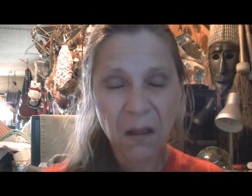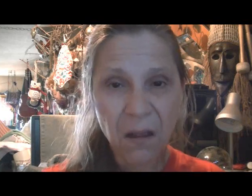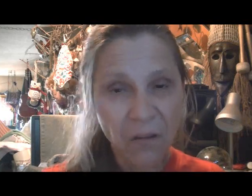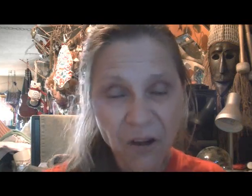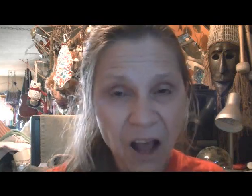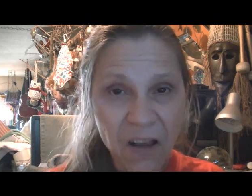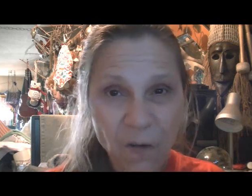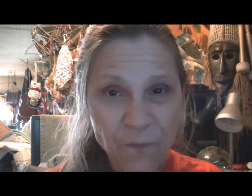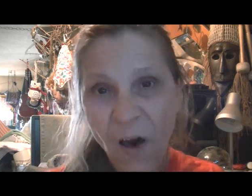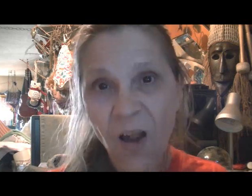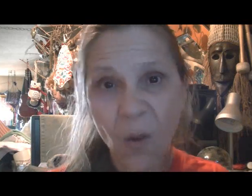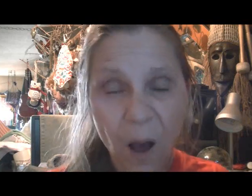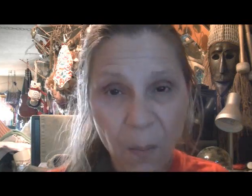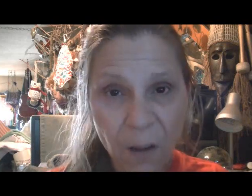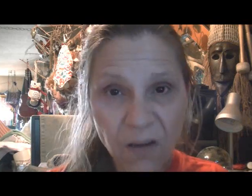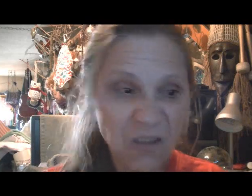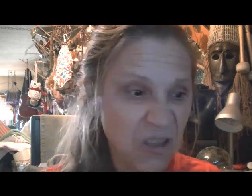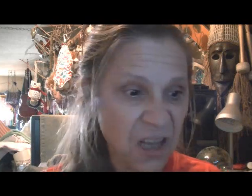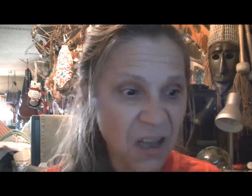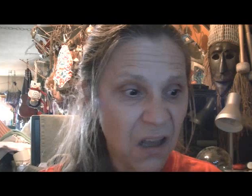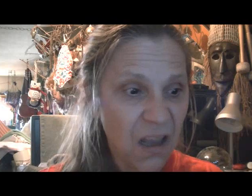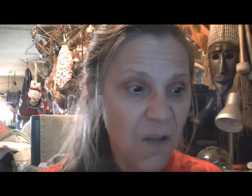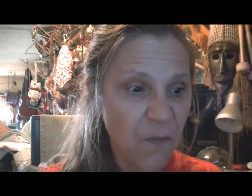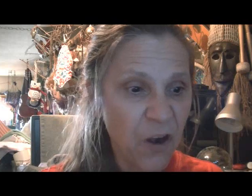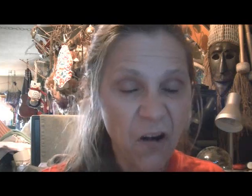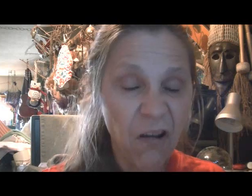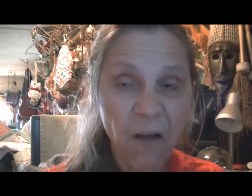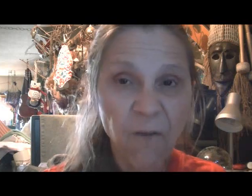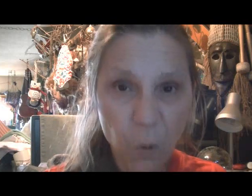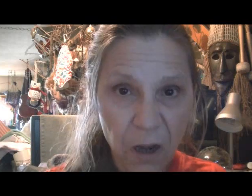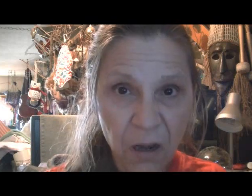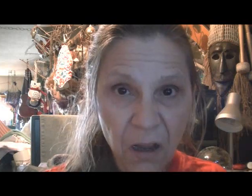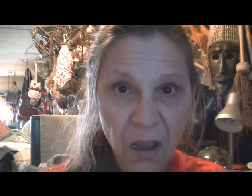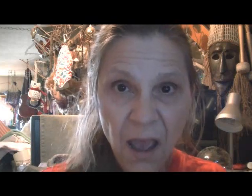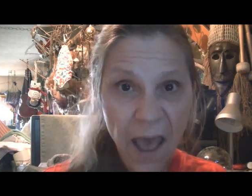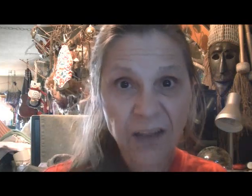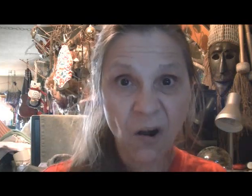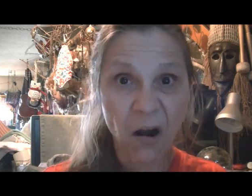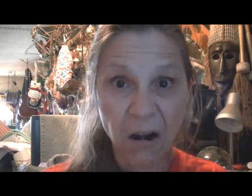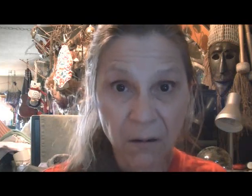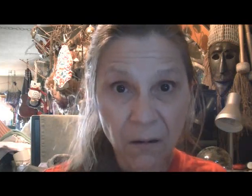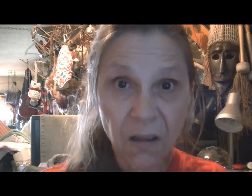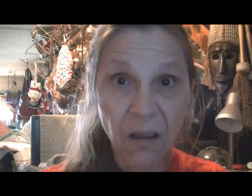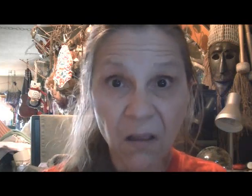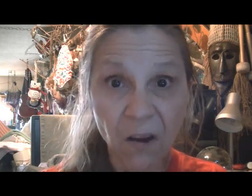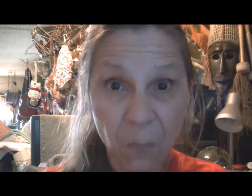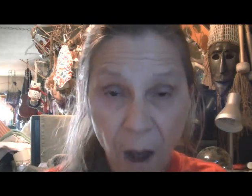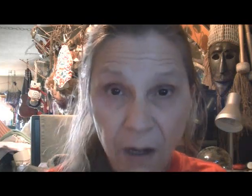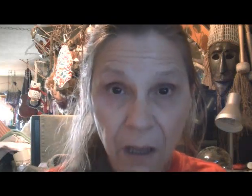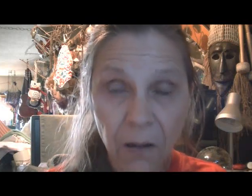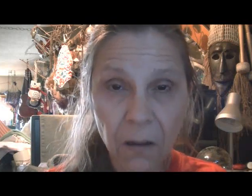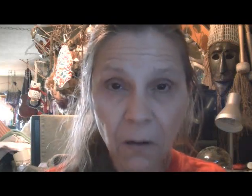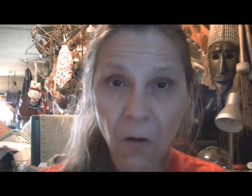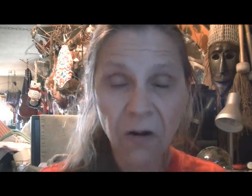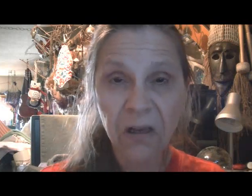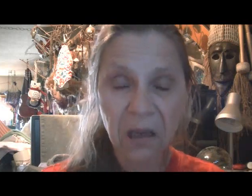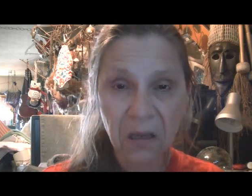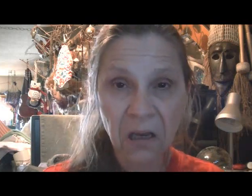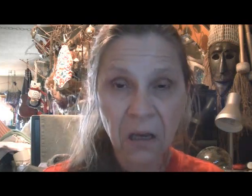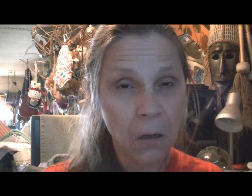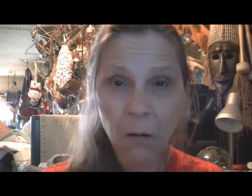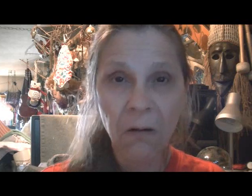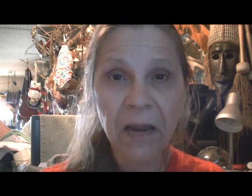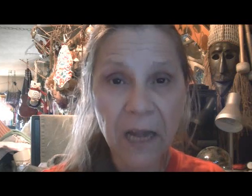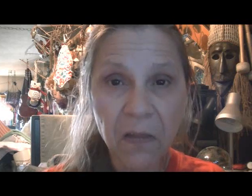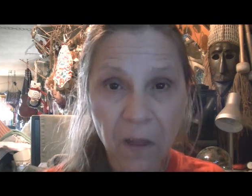stigma. They're not gonna follow up to see if their loved one has a heart in their body or a